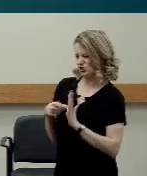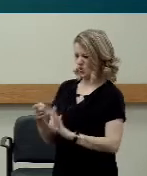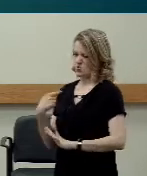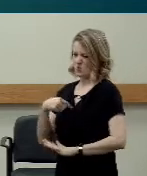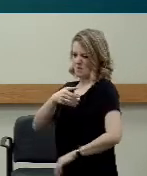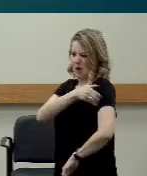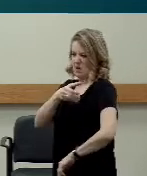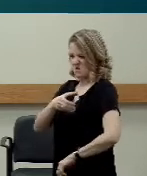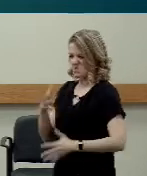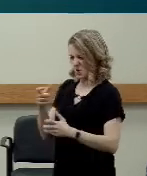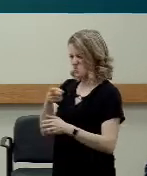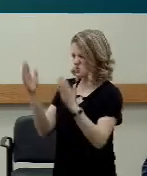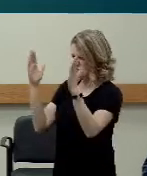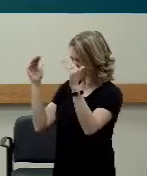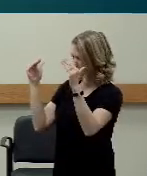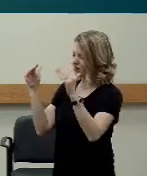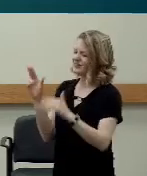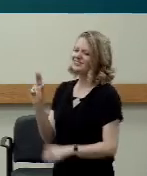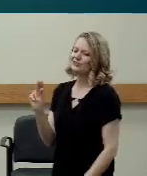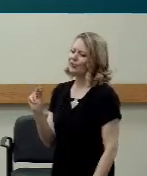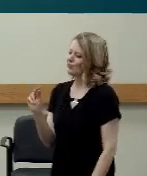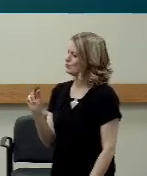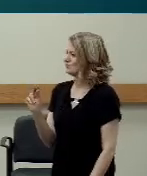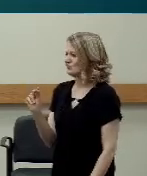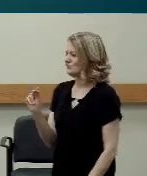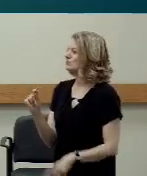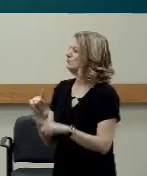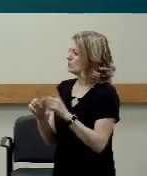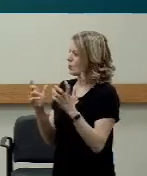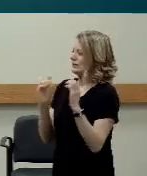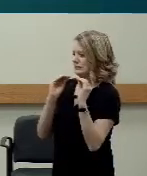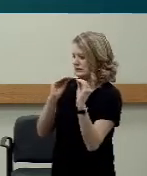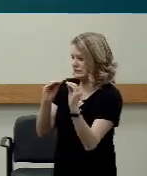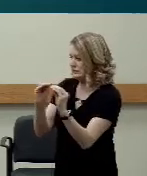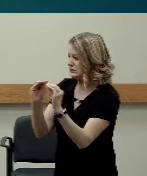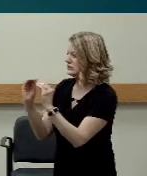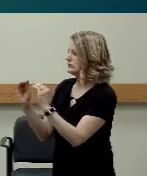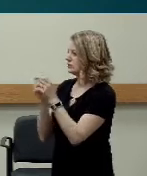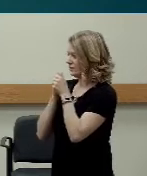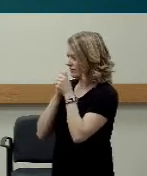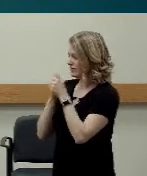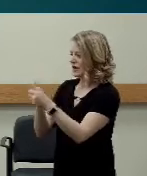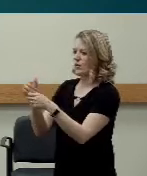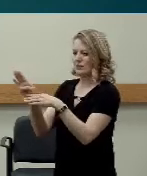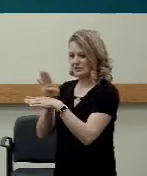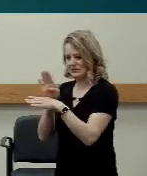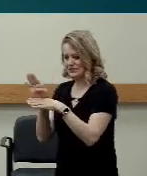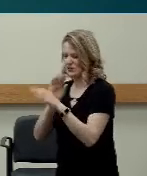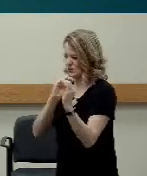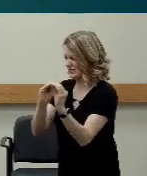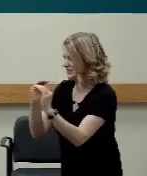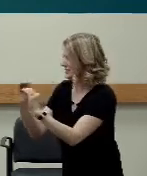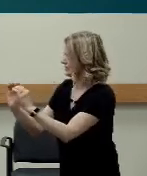trouble for not being 100% in compliance, but we would like to work with the businesses to